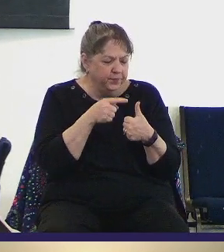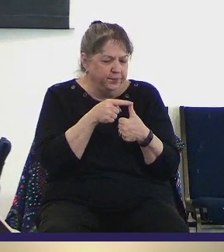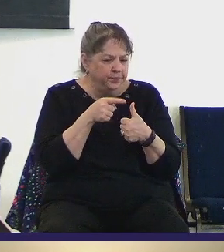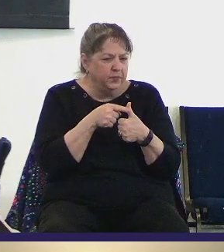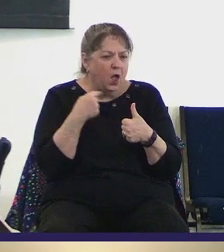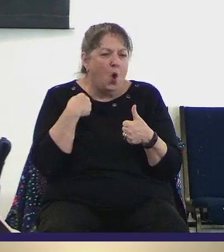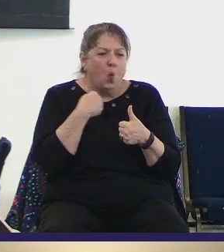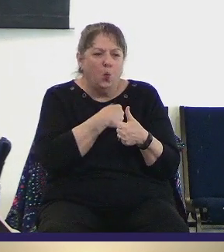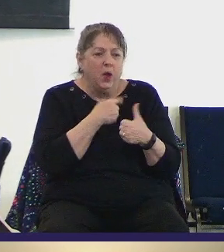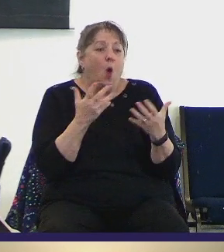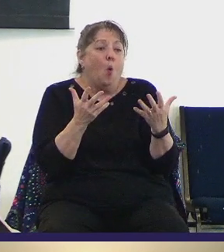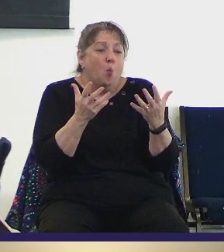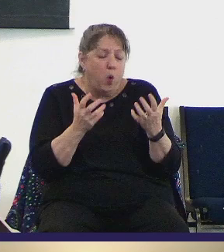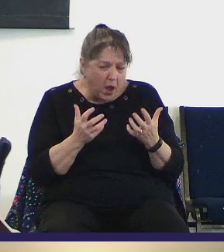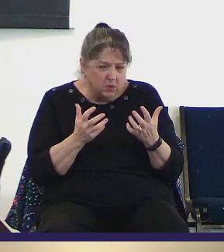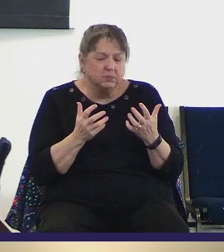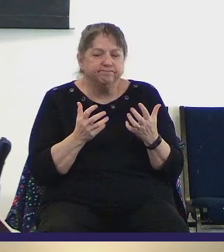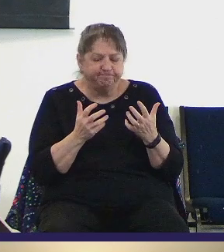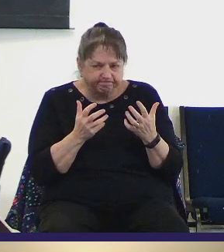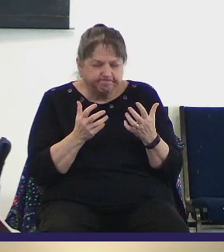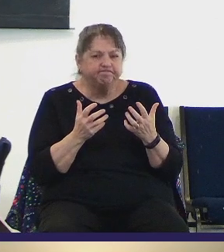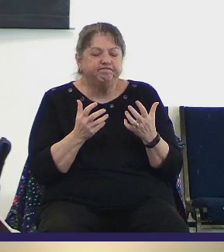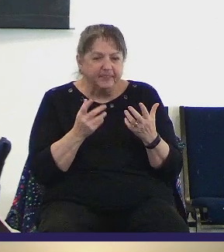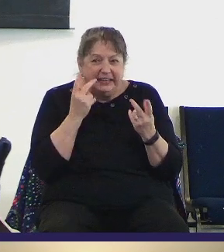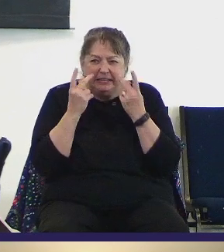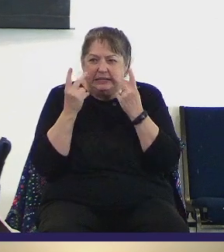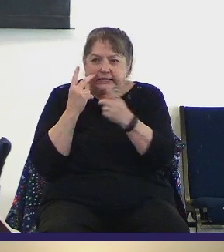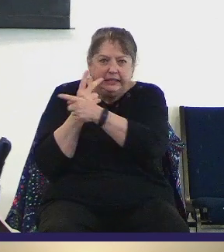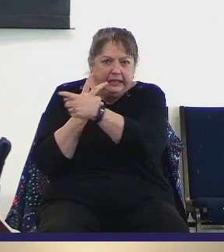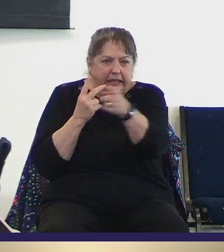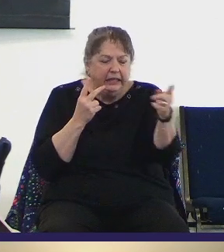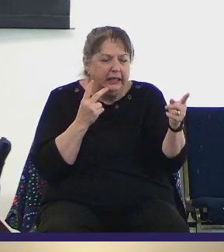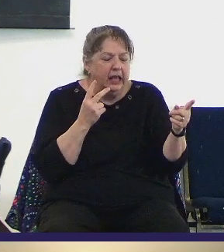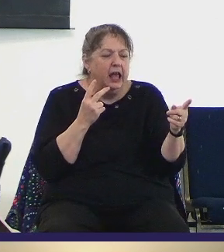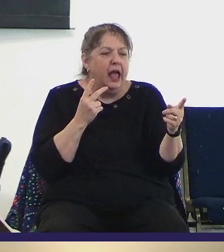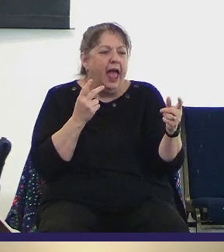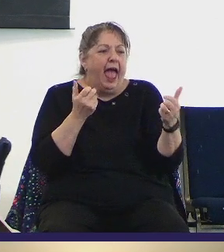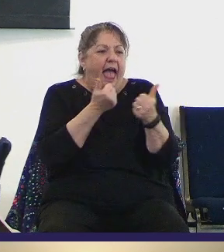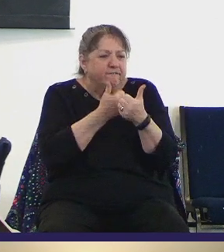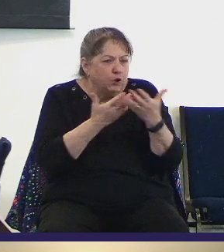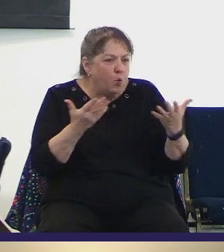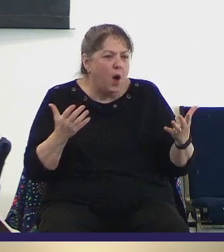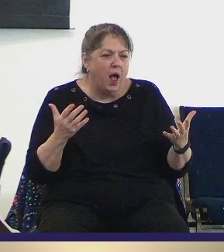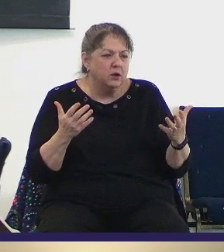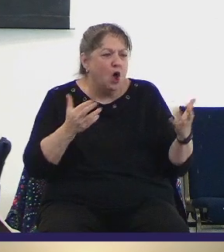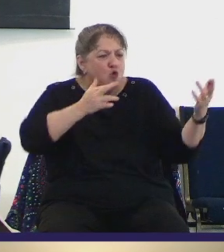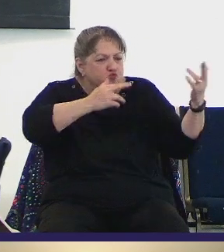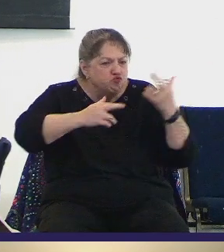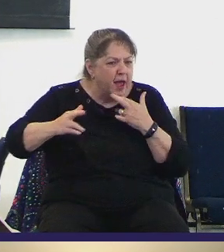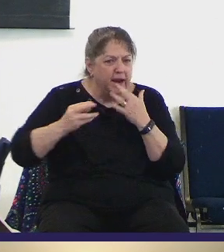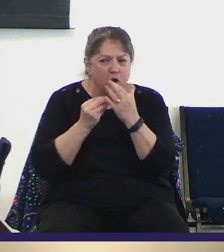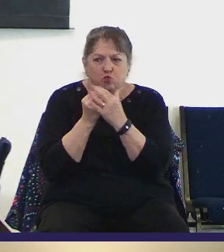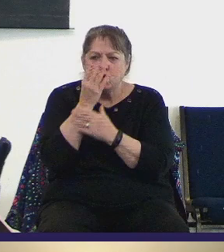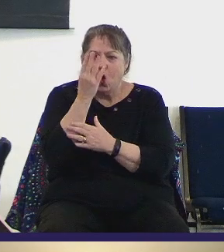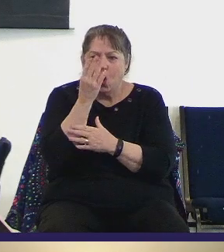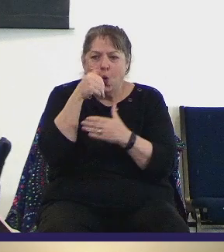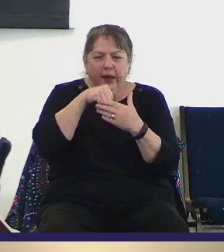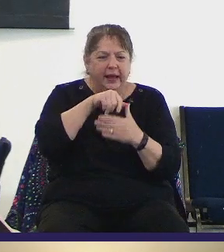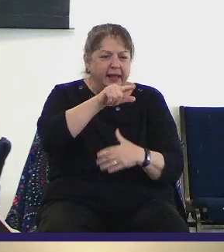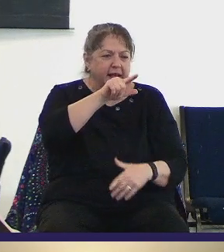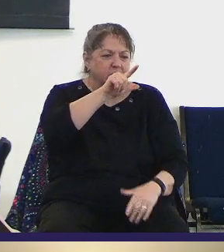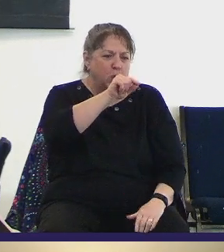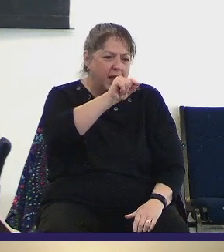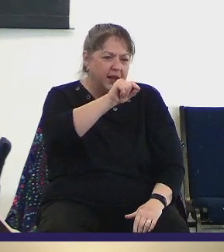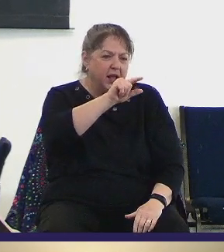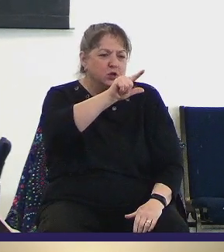God-initiated spiritual desire and conviction for something more in 2024. That doesn't come from me. It doesn't come from ourselves. It